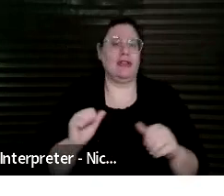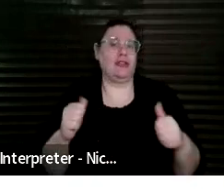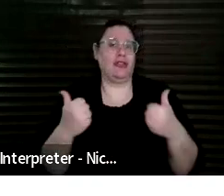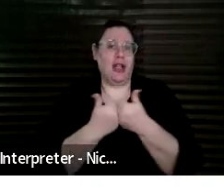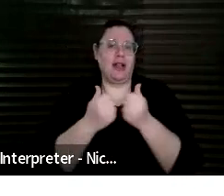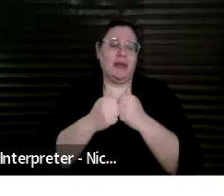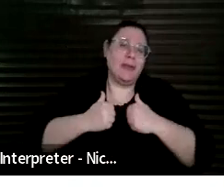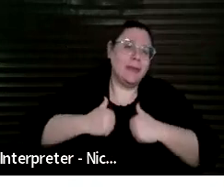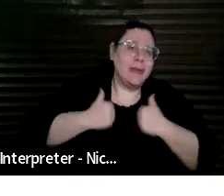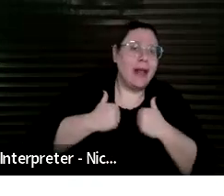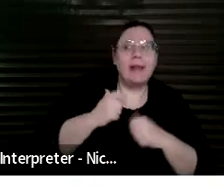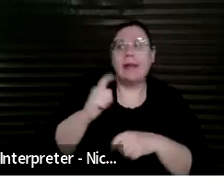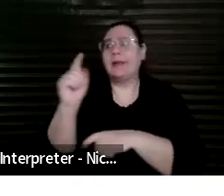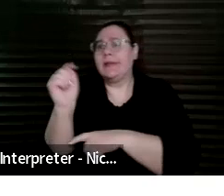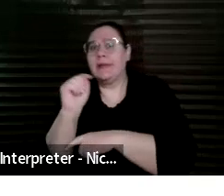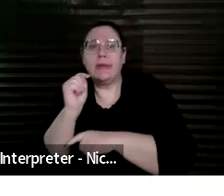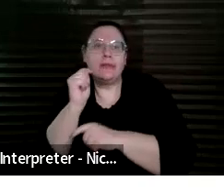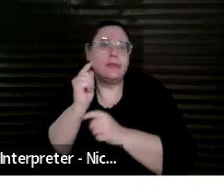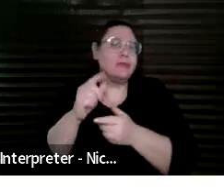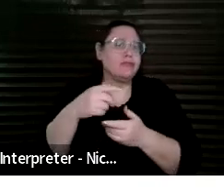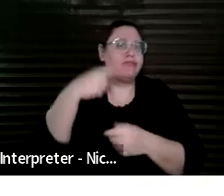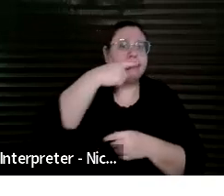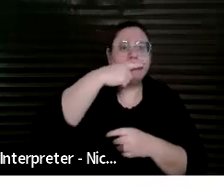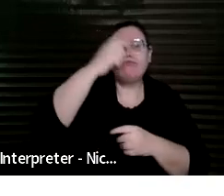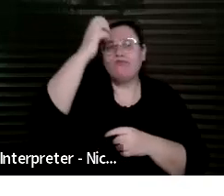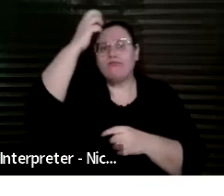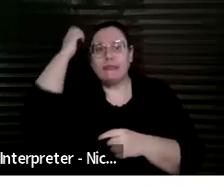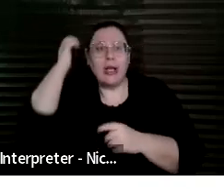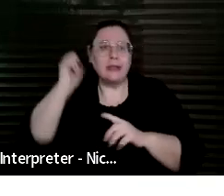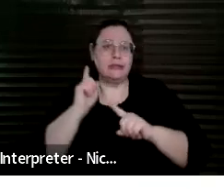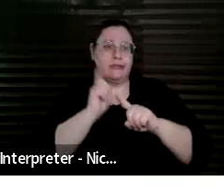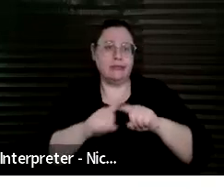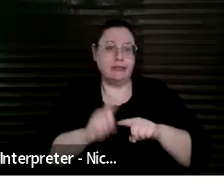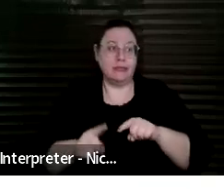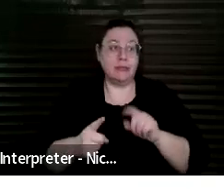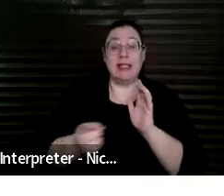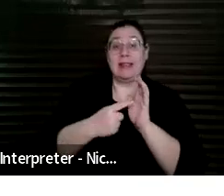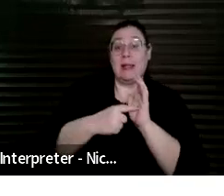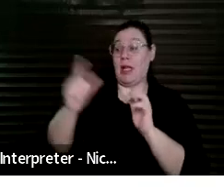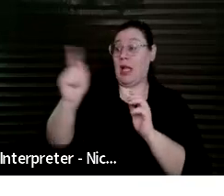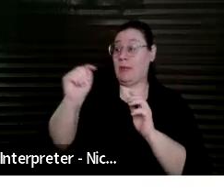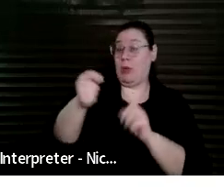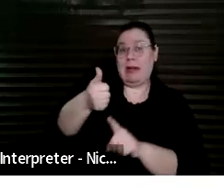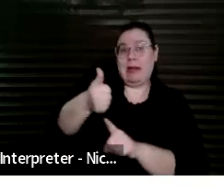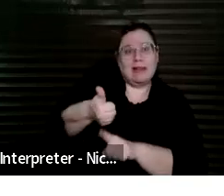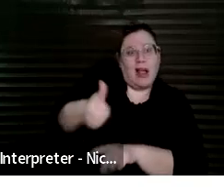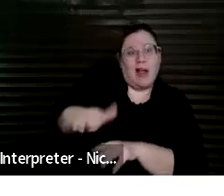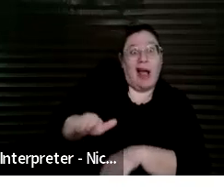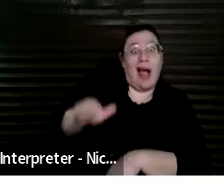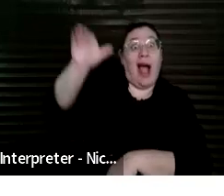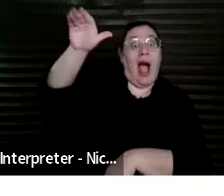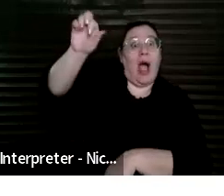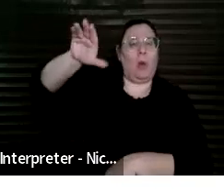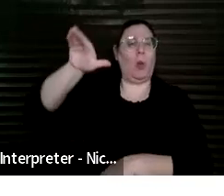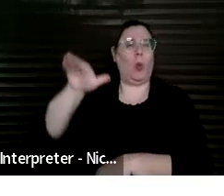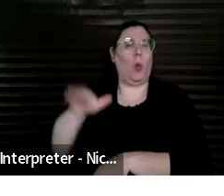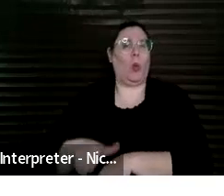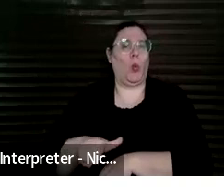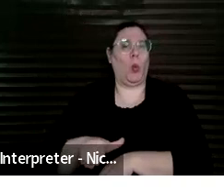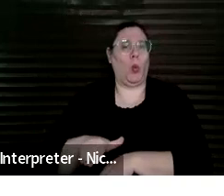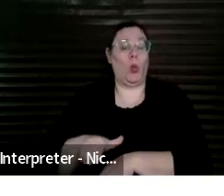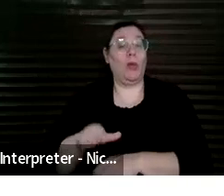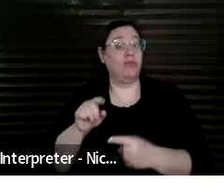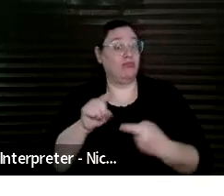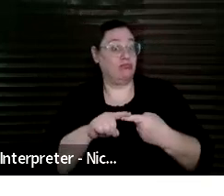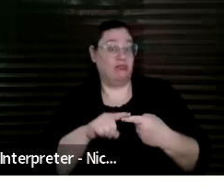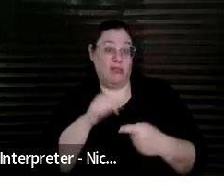bathing, toileting, and grooming. Sometimes the toilet height can be too high or too low, which is not only